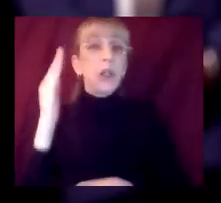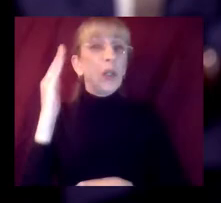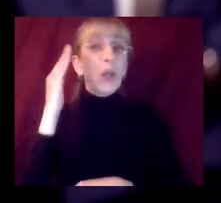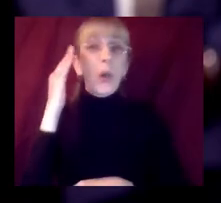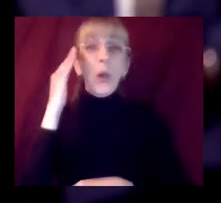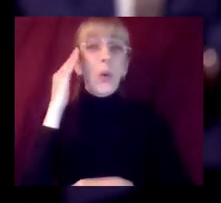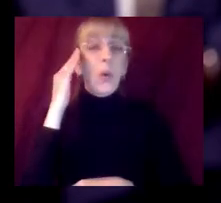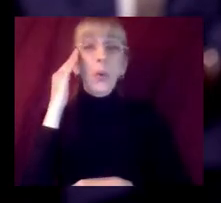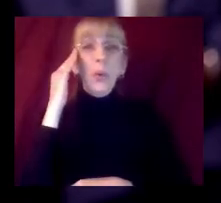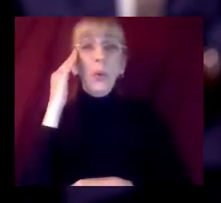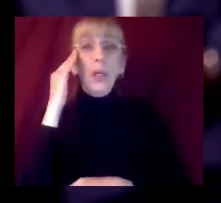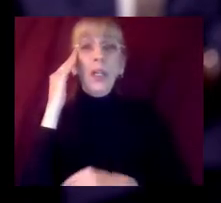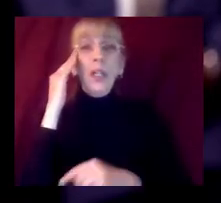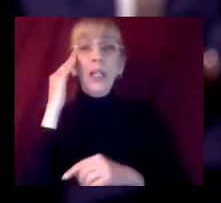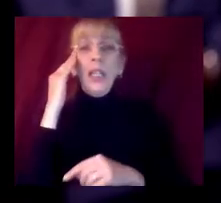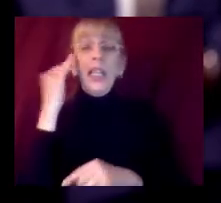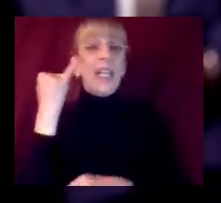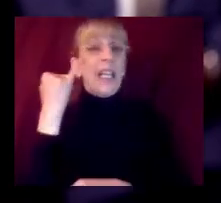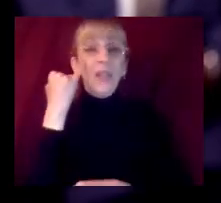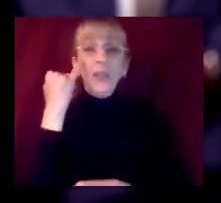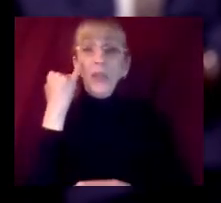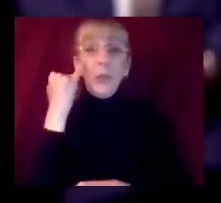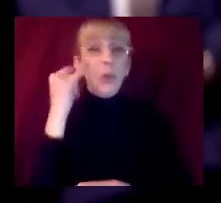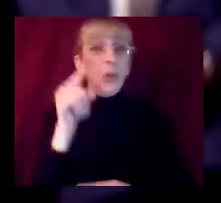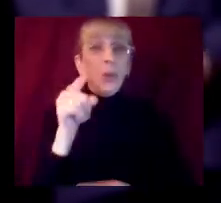know if you